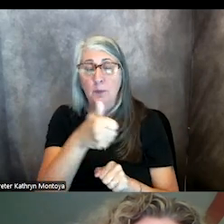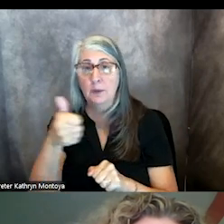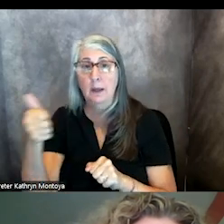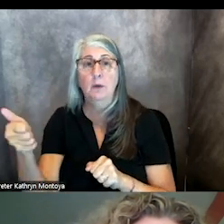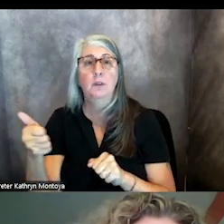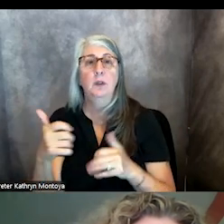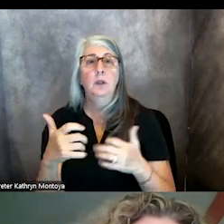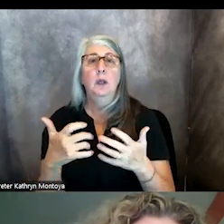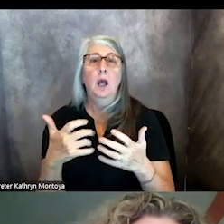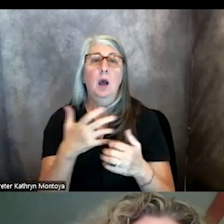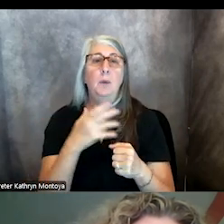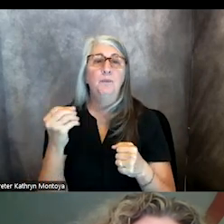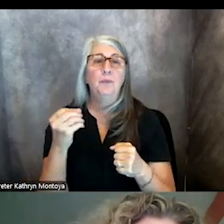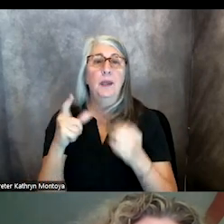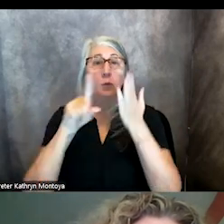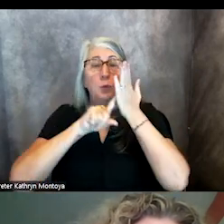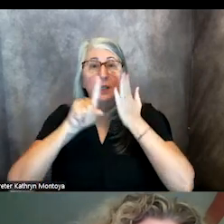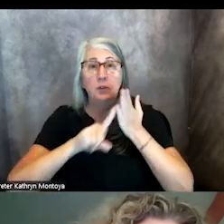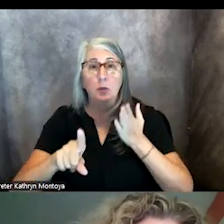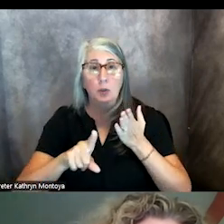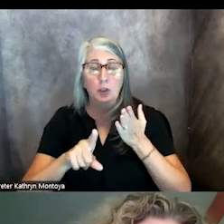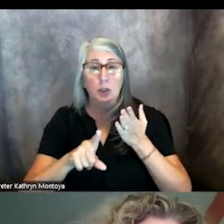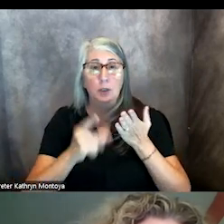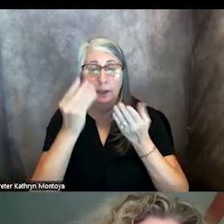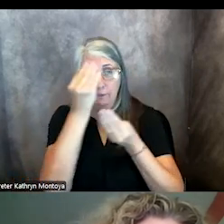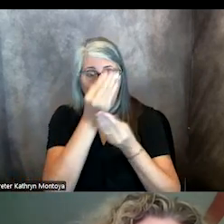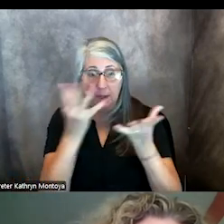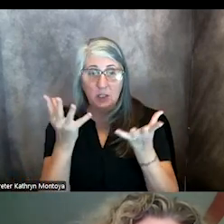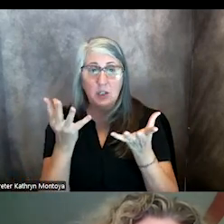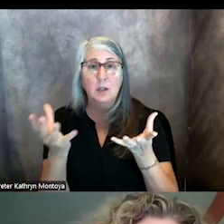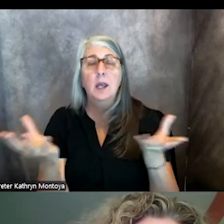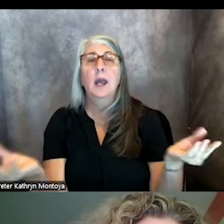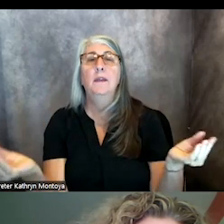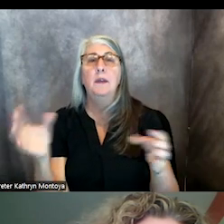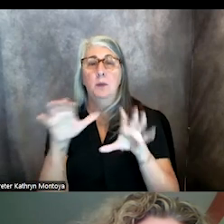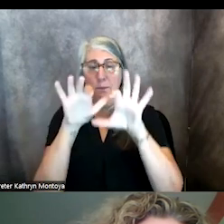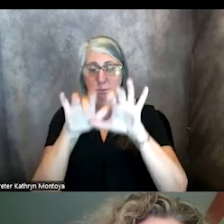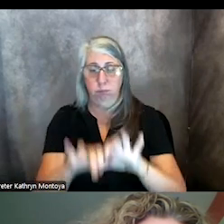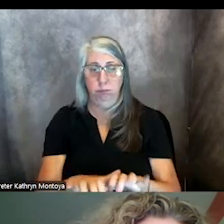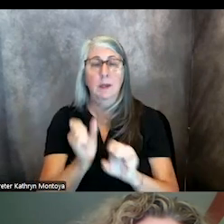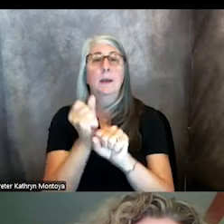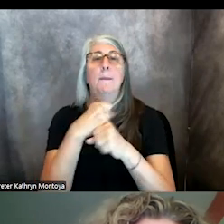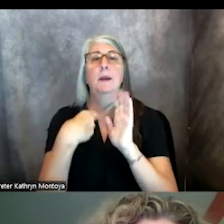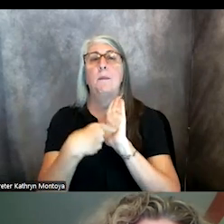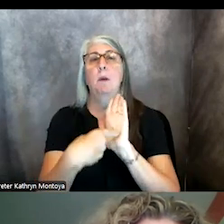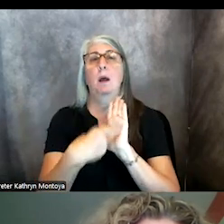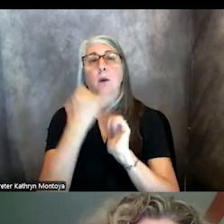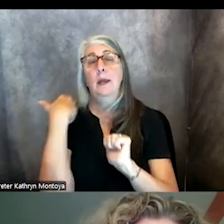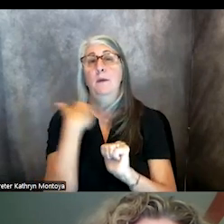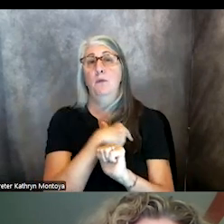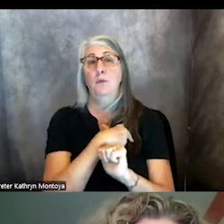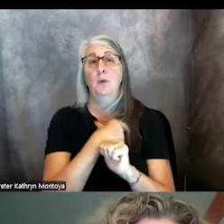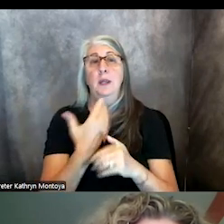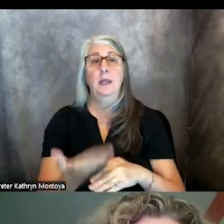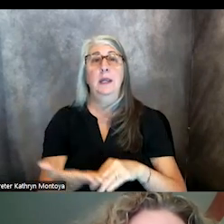expertise and the research literature, and then put this into a model to show that if we brought that number